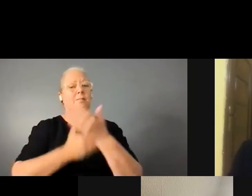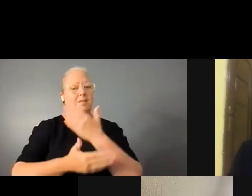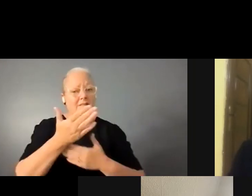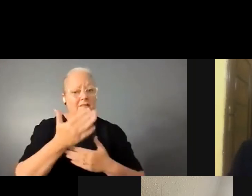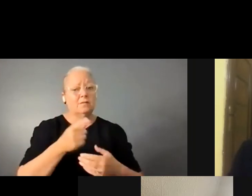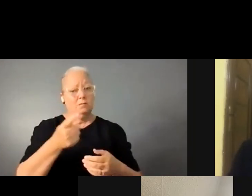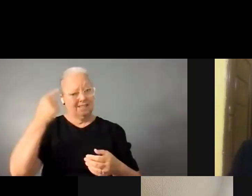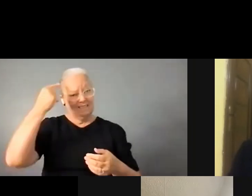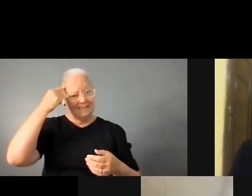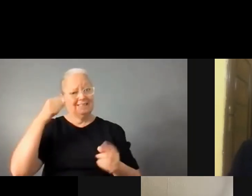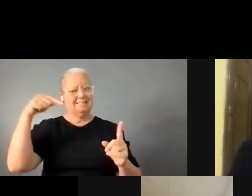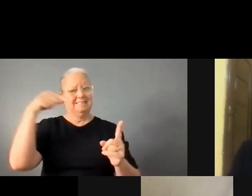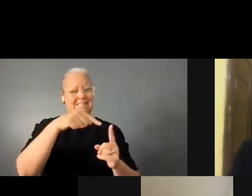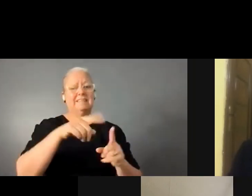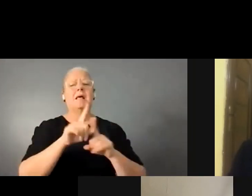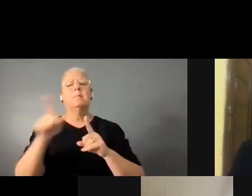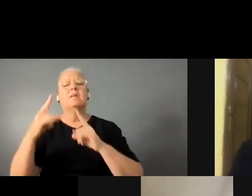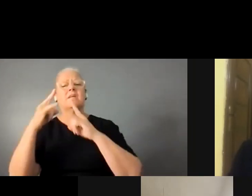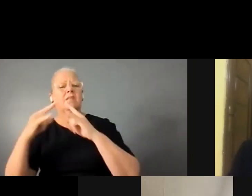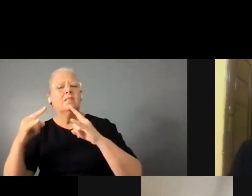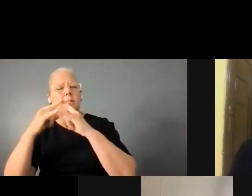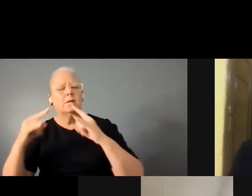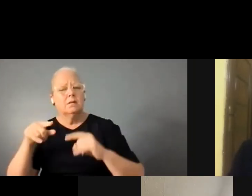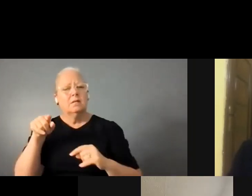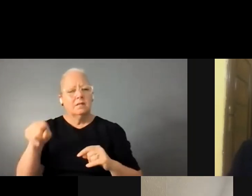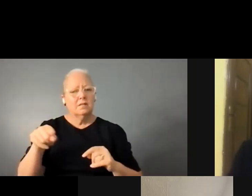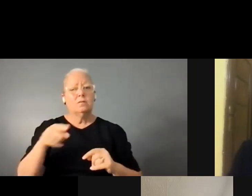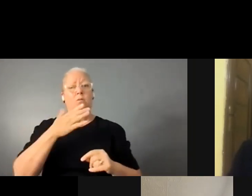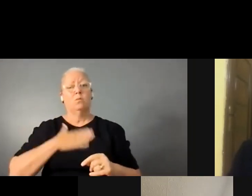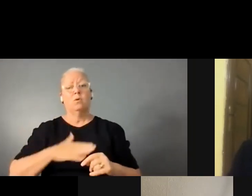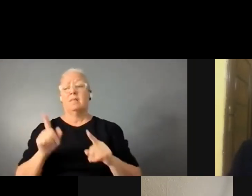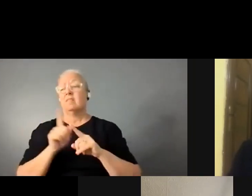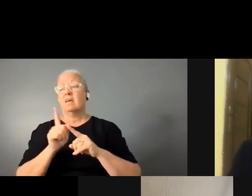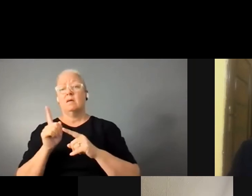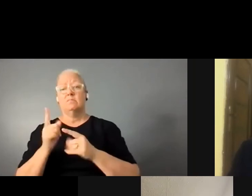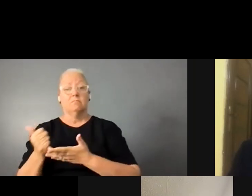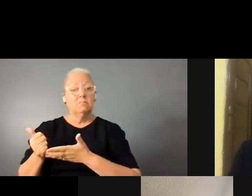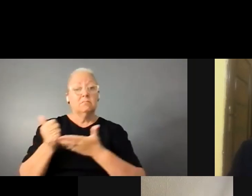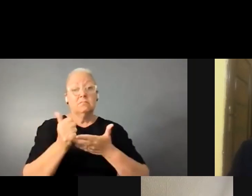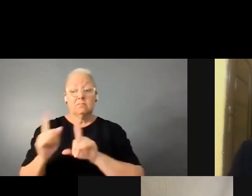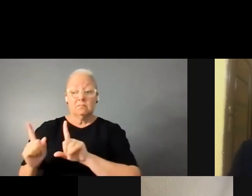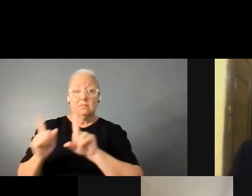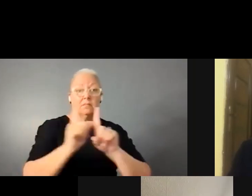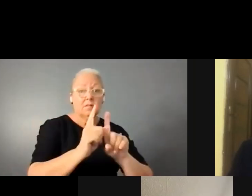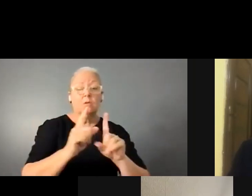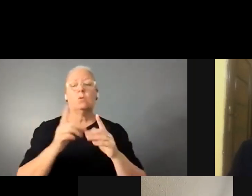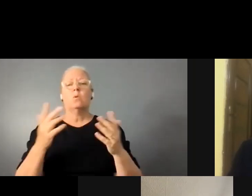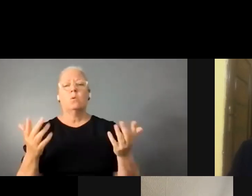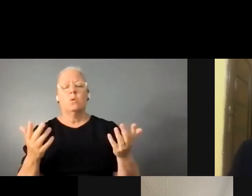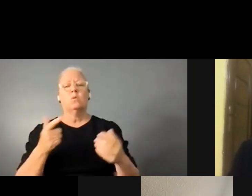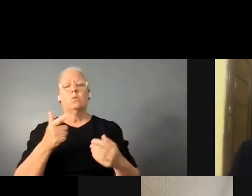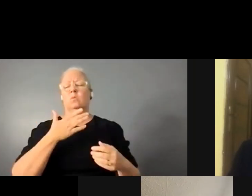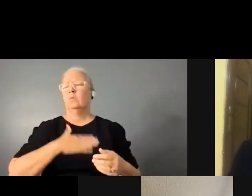in refugee camps, for example, would need to have an assistant with them in order to complete their paper formalities